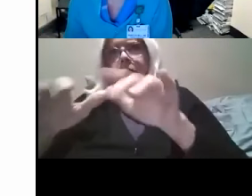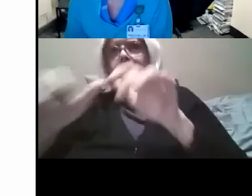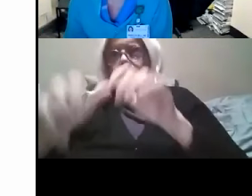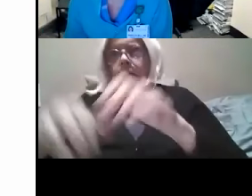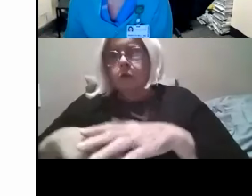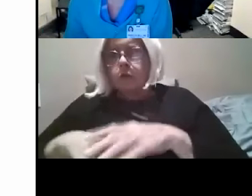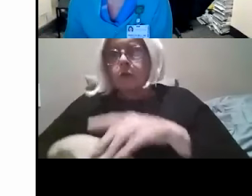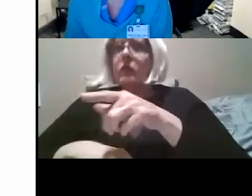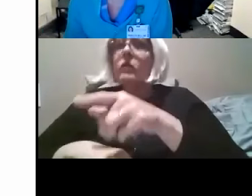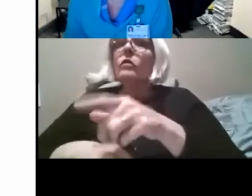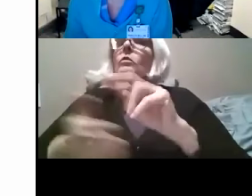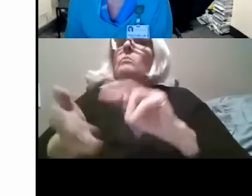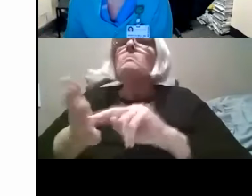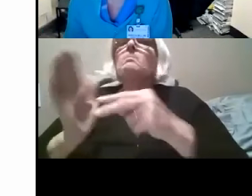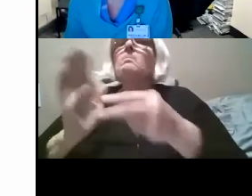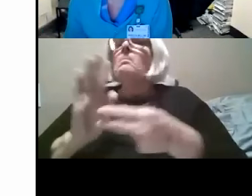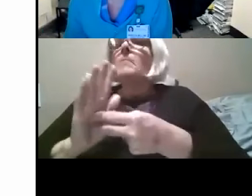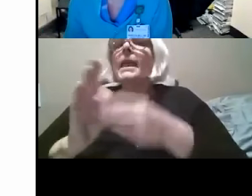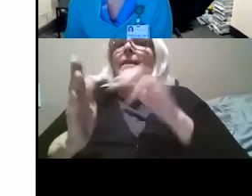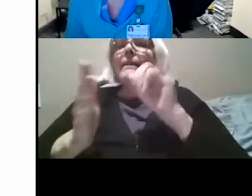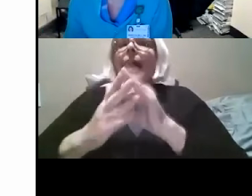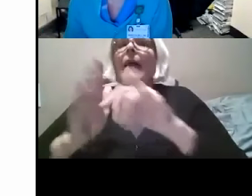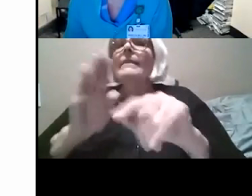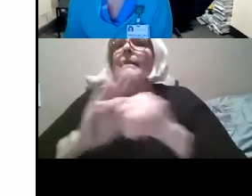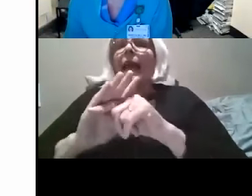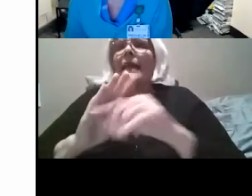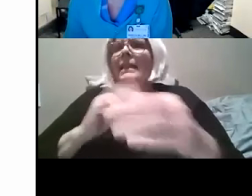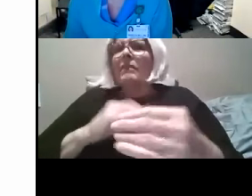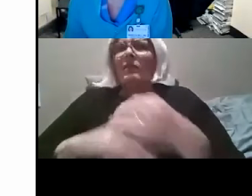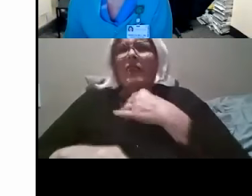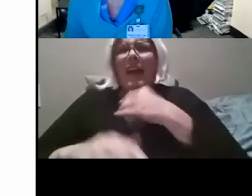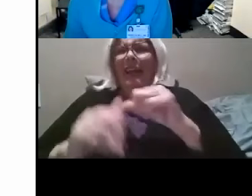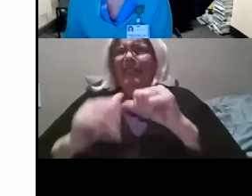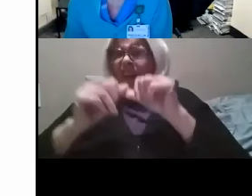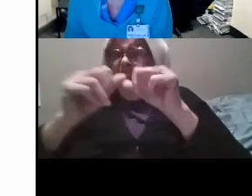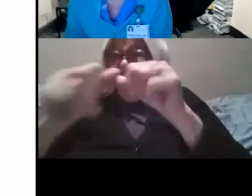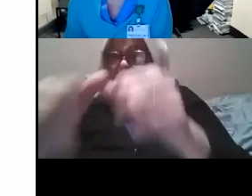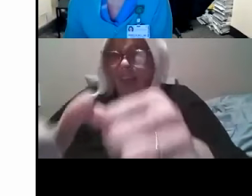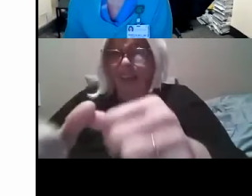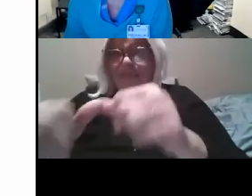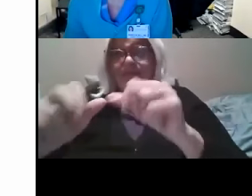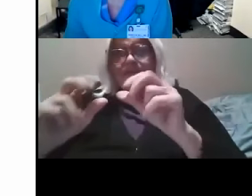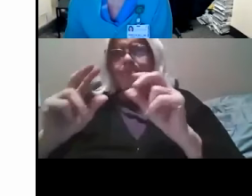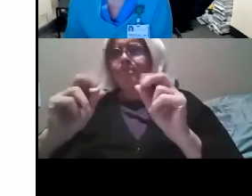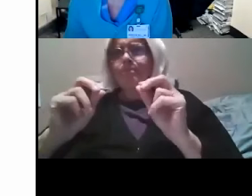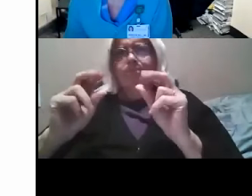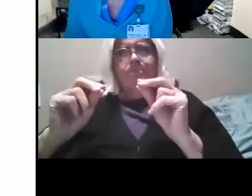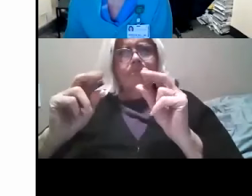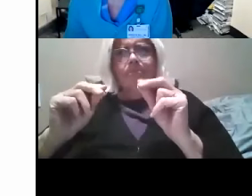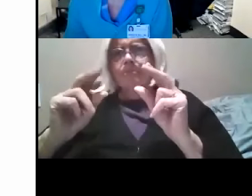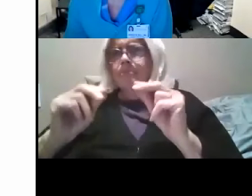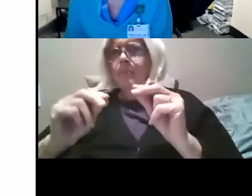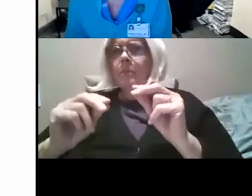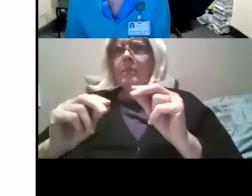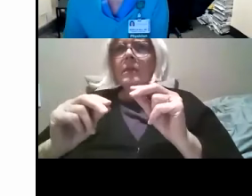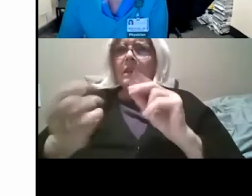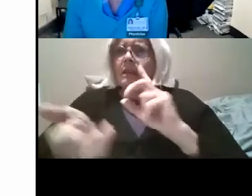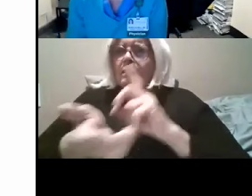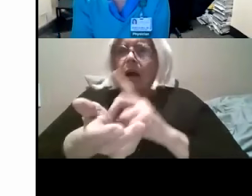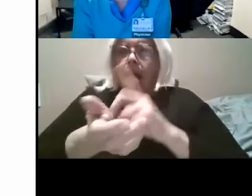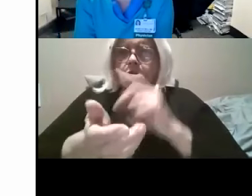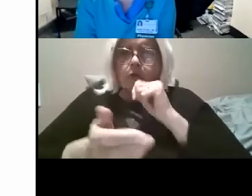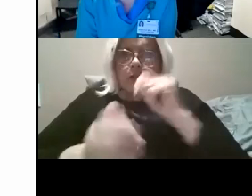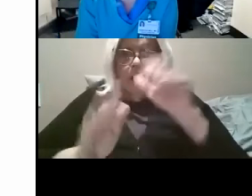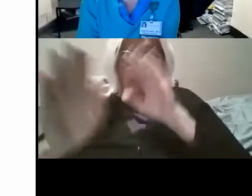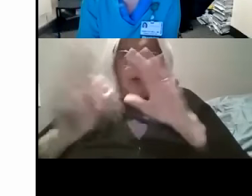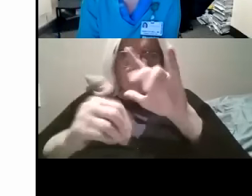long time is just not something we are concerned about, not something the researchers are concerned about,